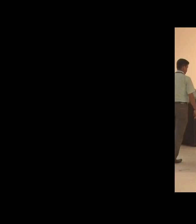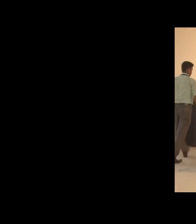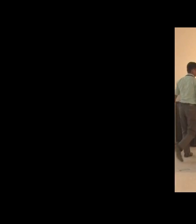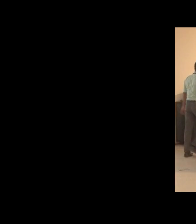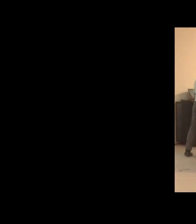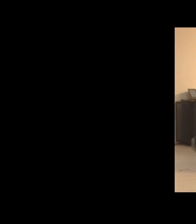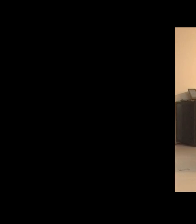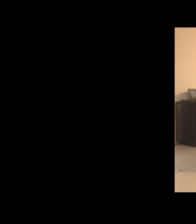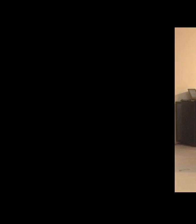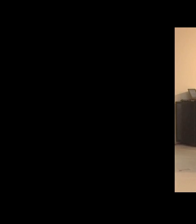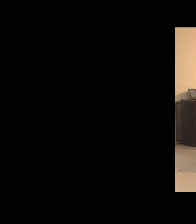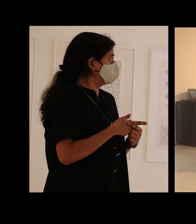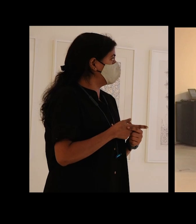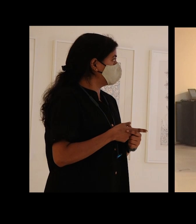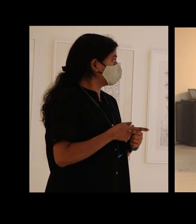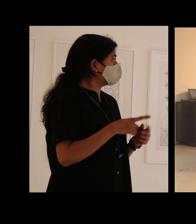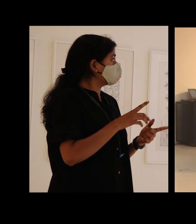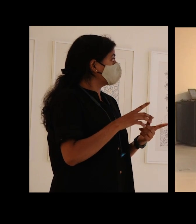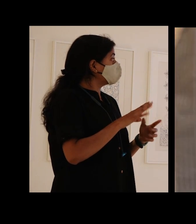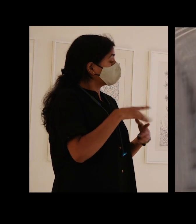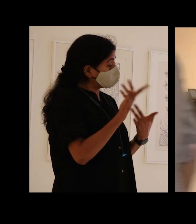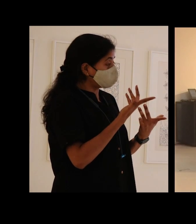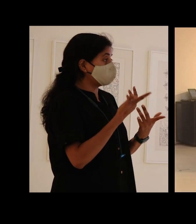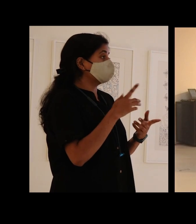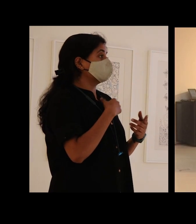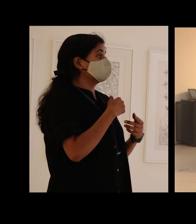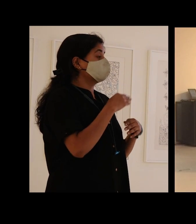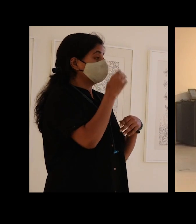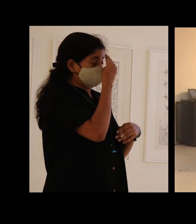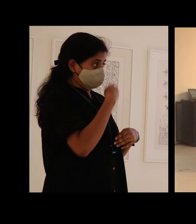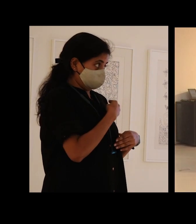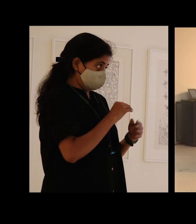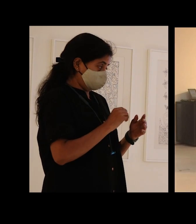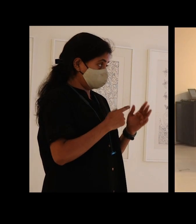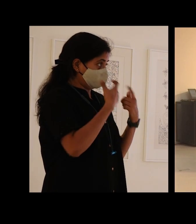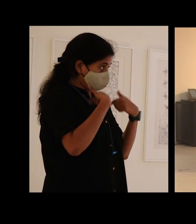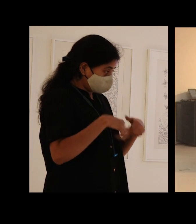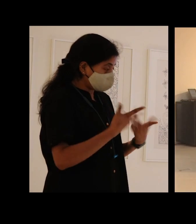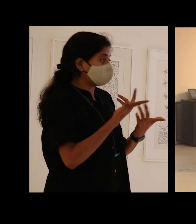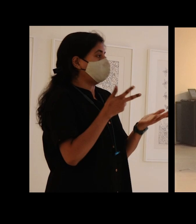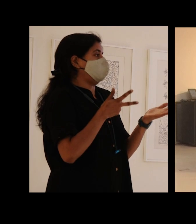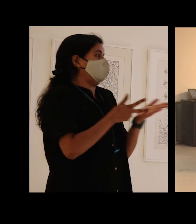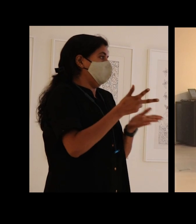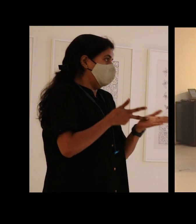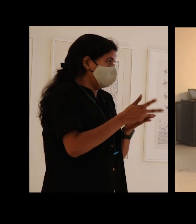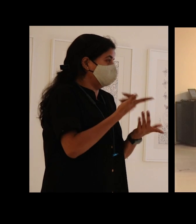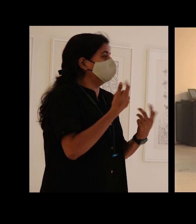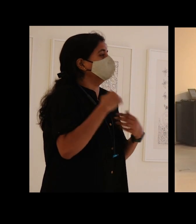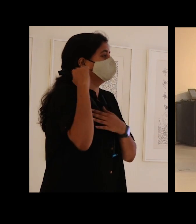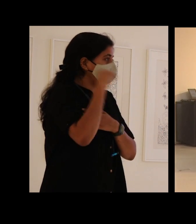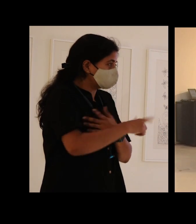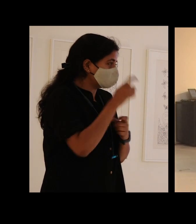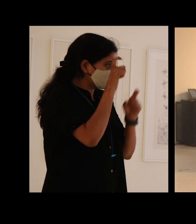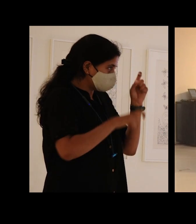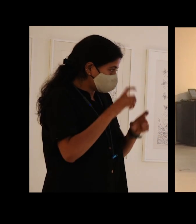is the infant Jesus body, or it is the rural laboring body, or it